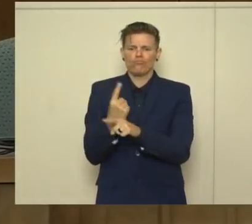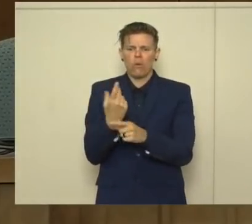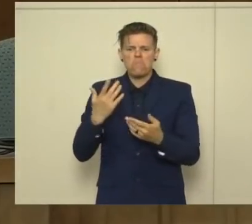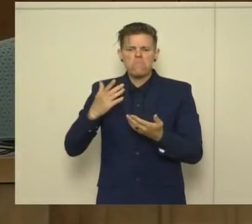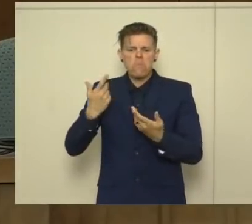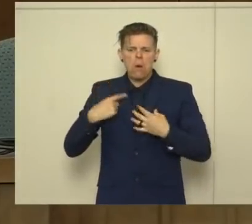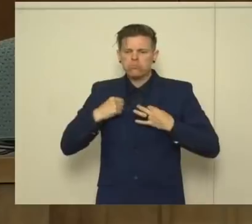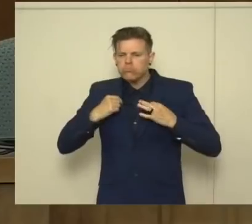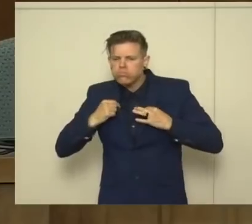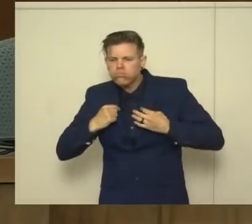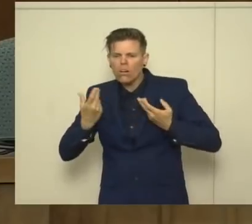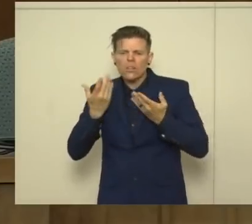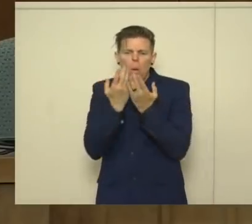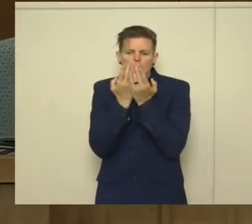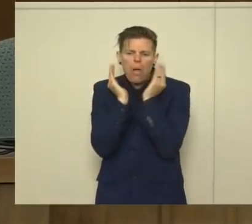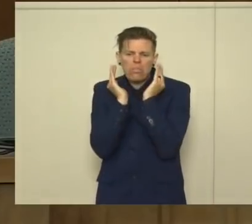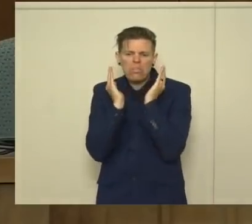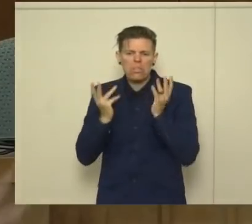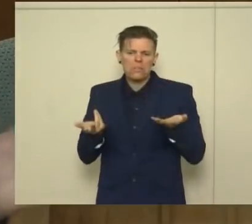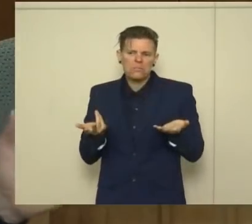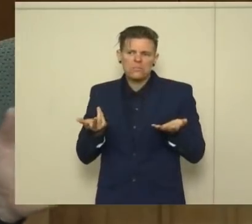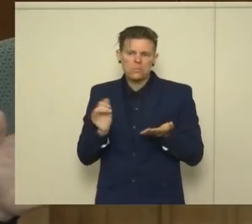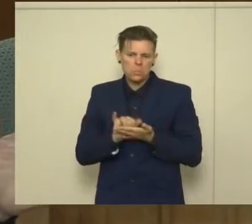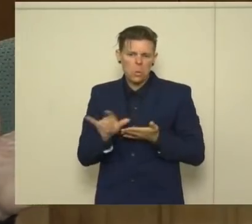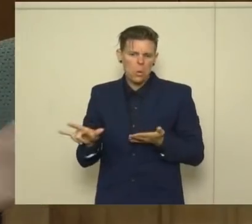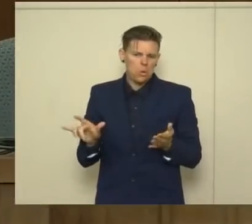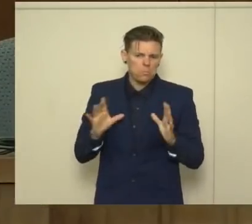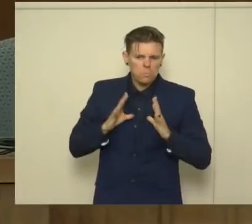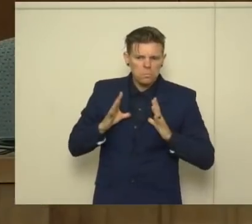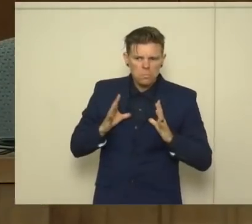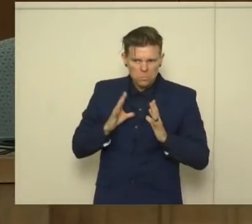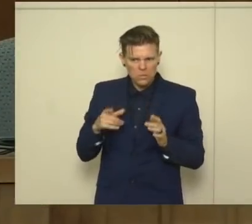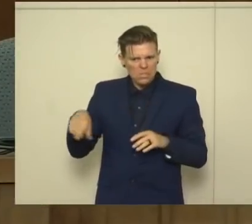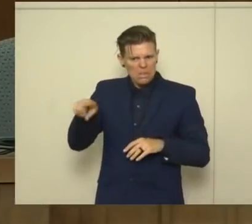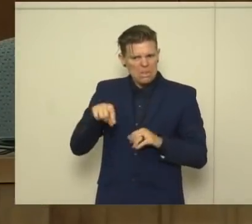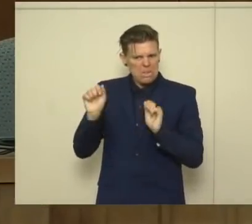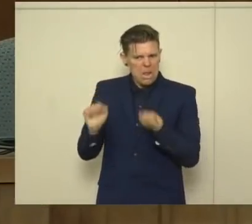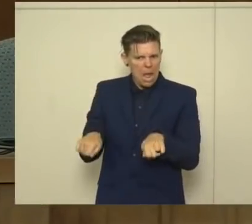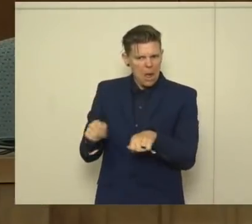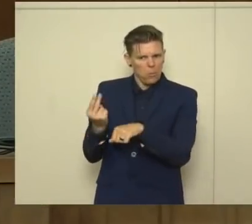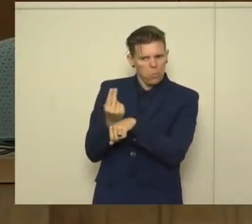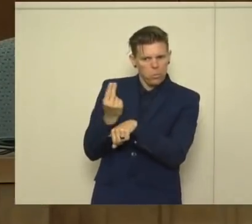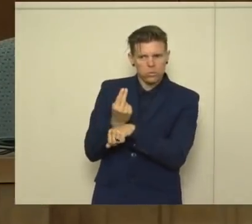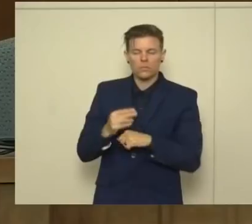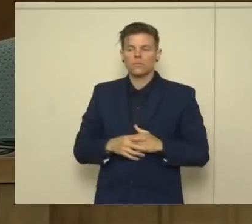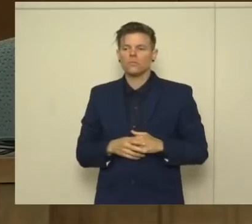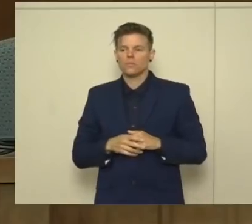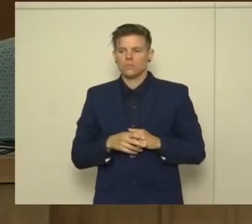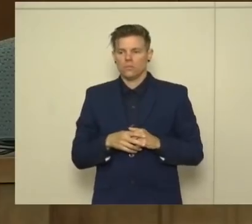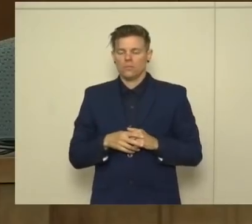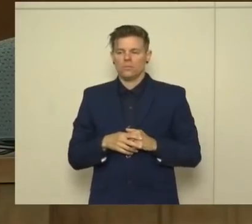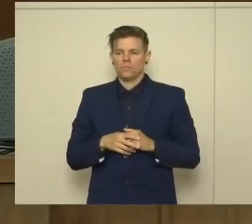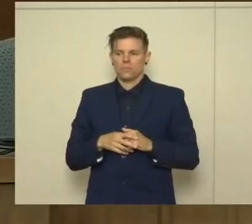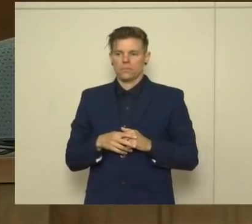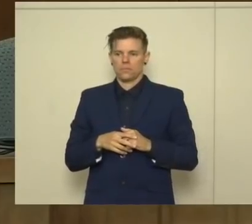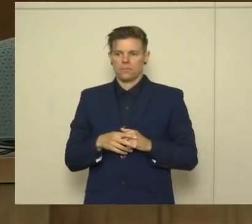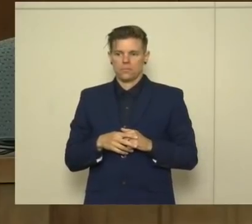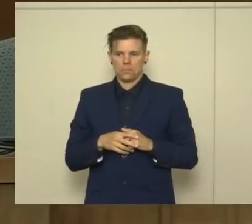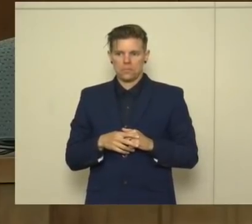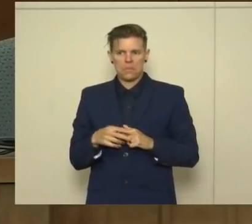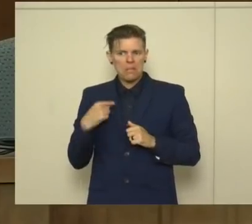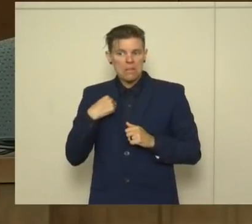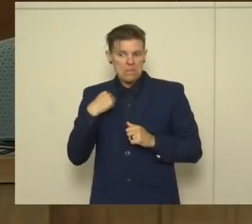so I think, well, I think that we will want to have a more than